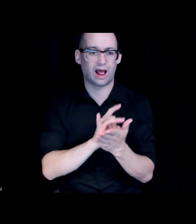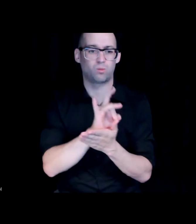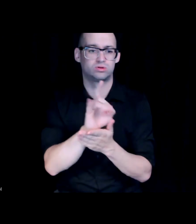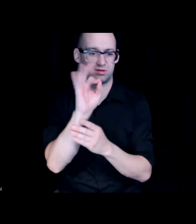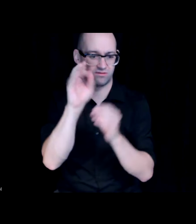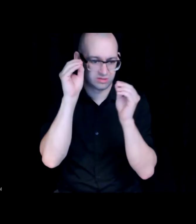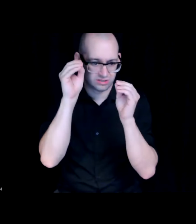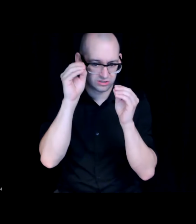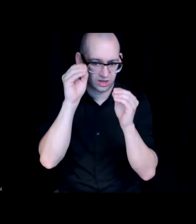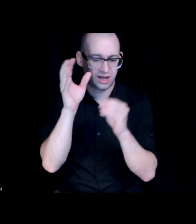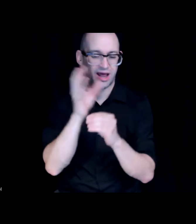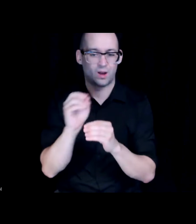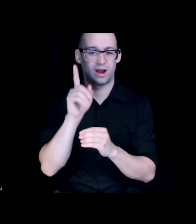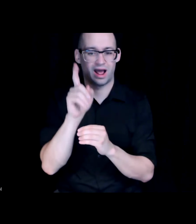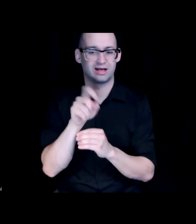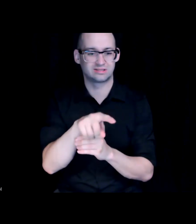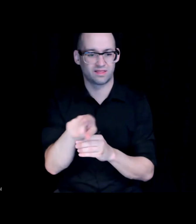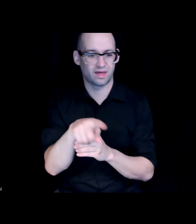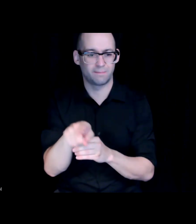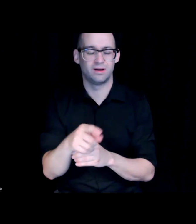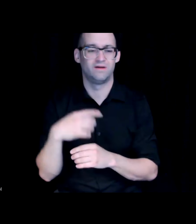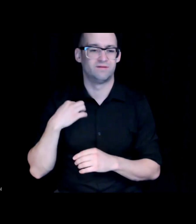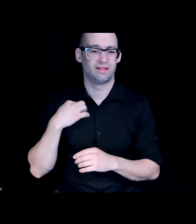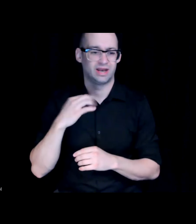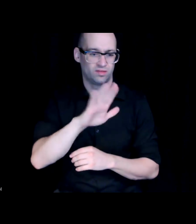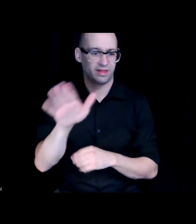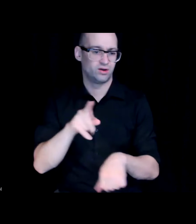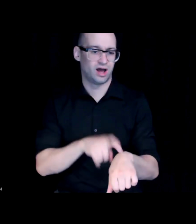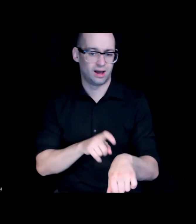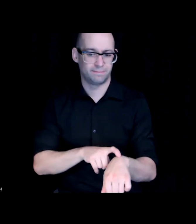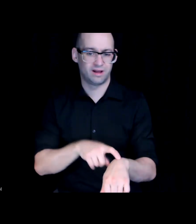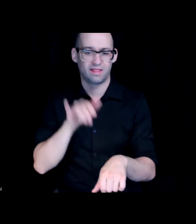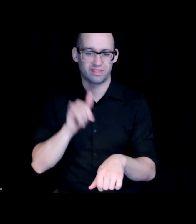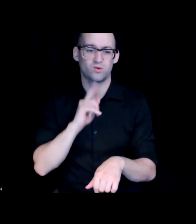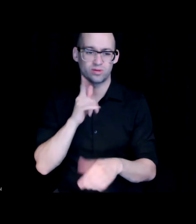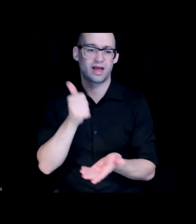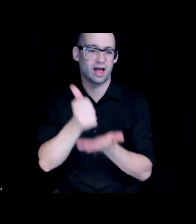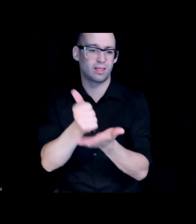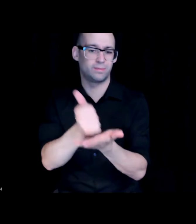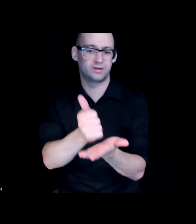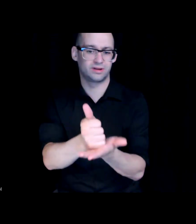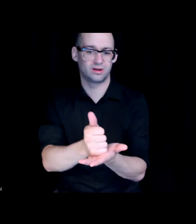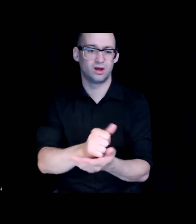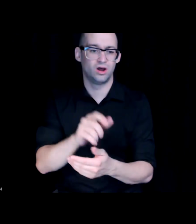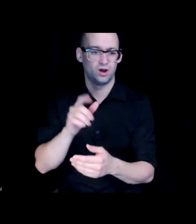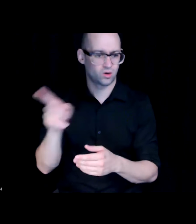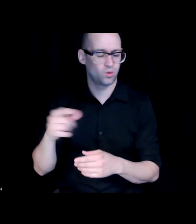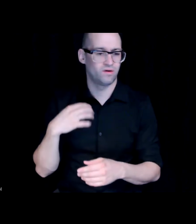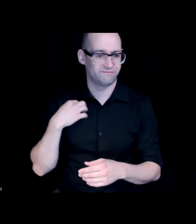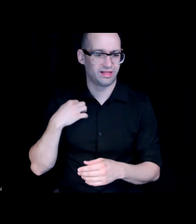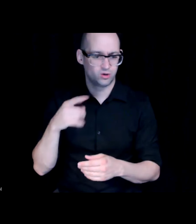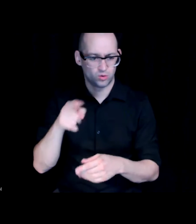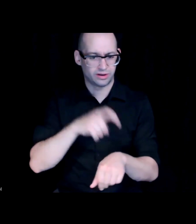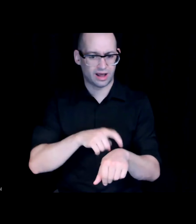also asked that people would volunteer their time. And so that helped when they would tell a neighbor, hey, go ahead and volunteer your time, either